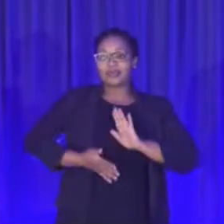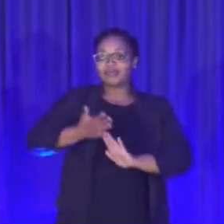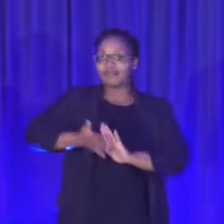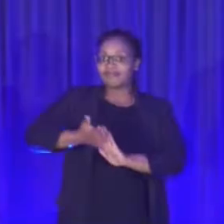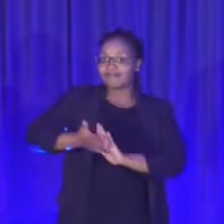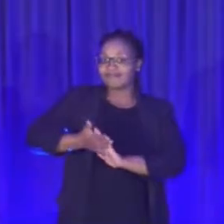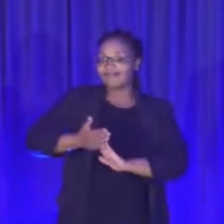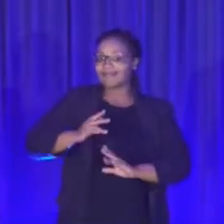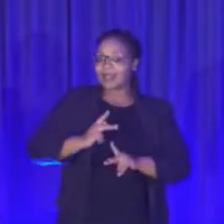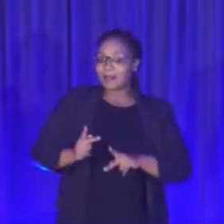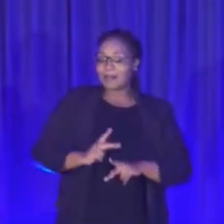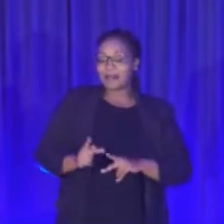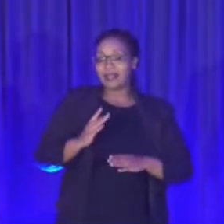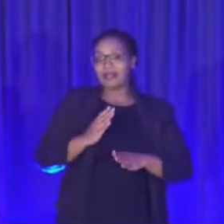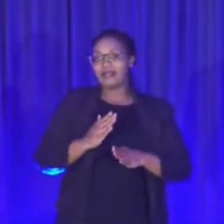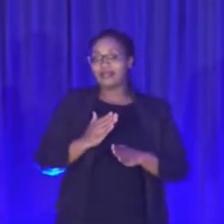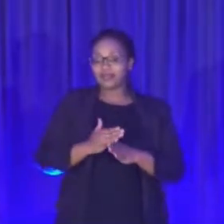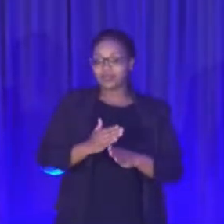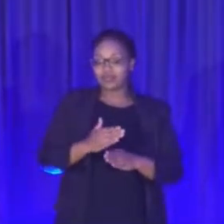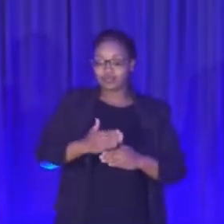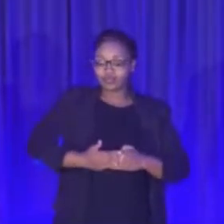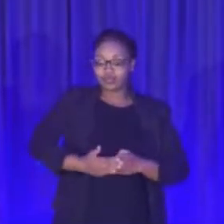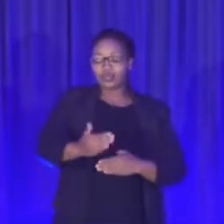forthcoming local government elections.